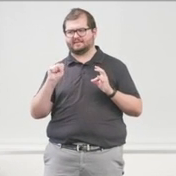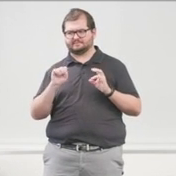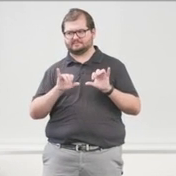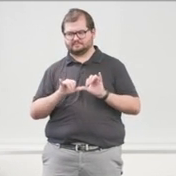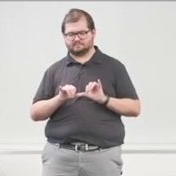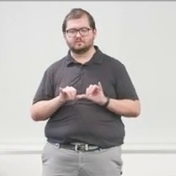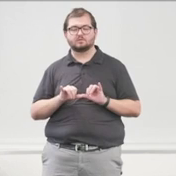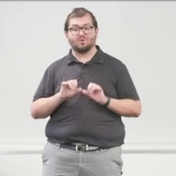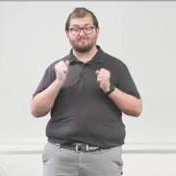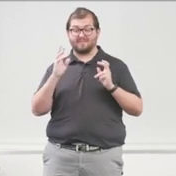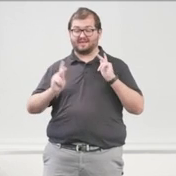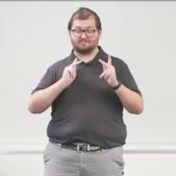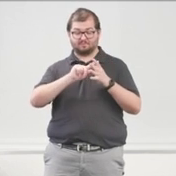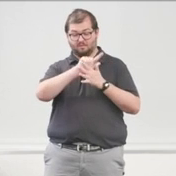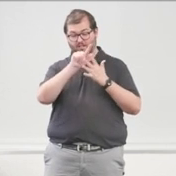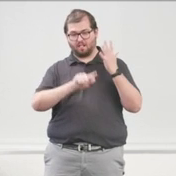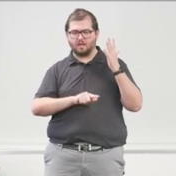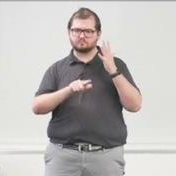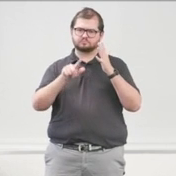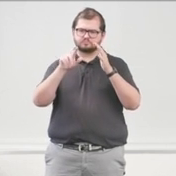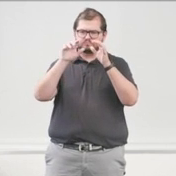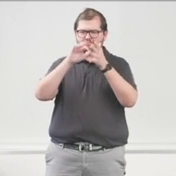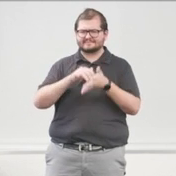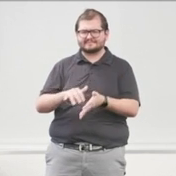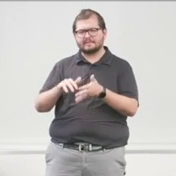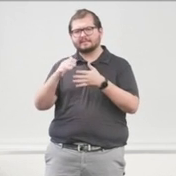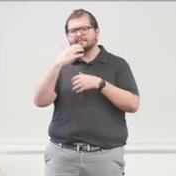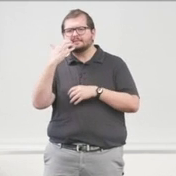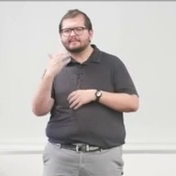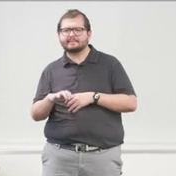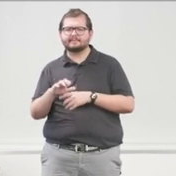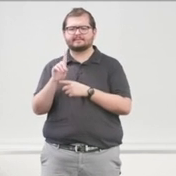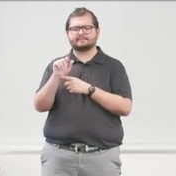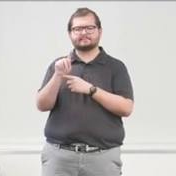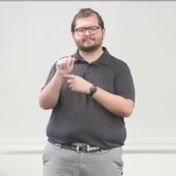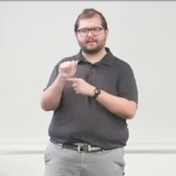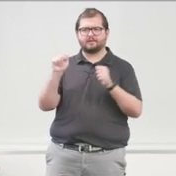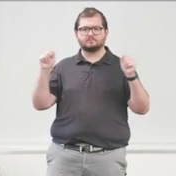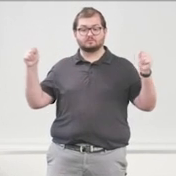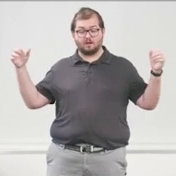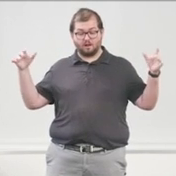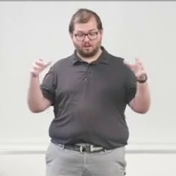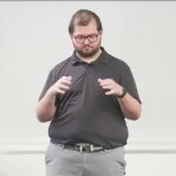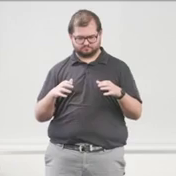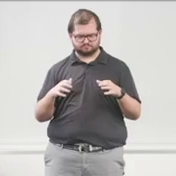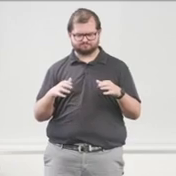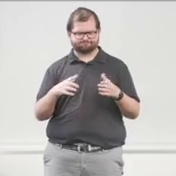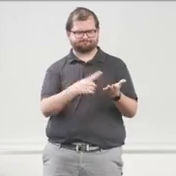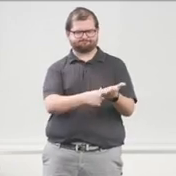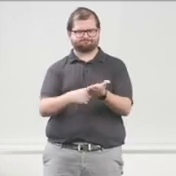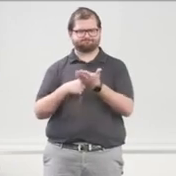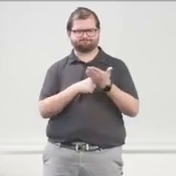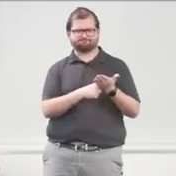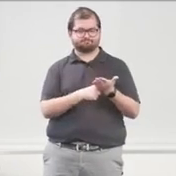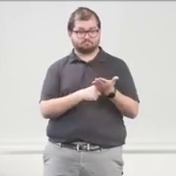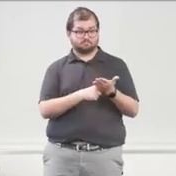have worked on heat and data and communications, and we brought them all together and said, how are we going to get the information from